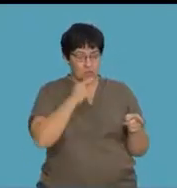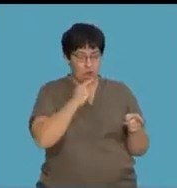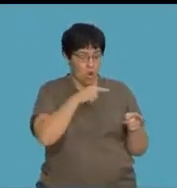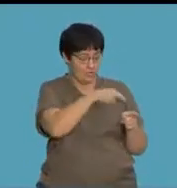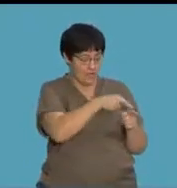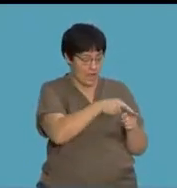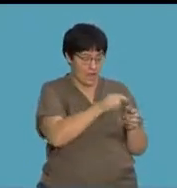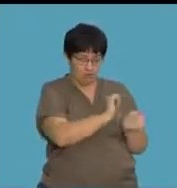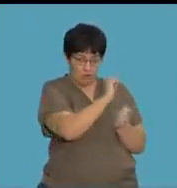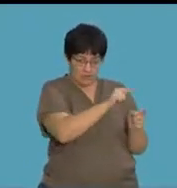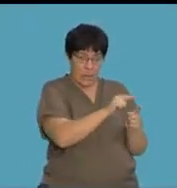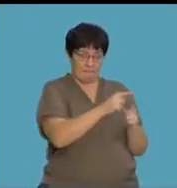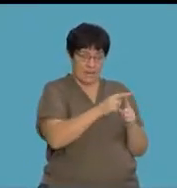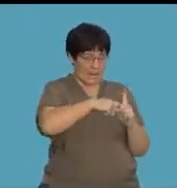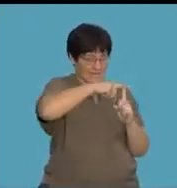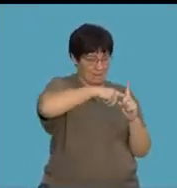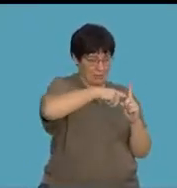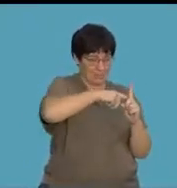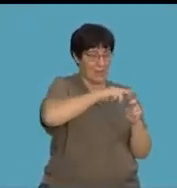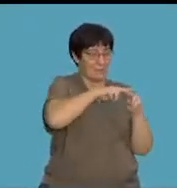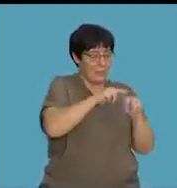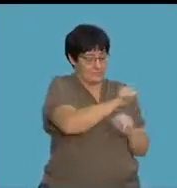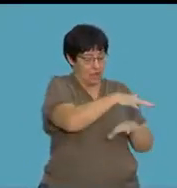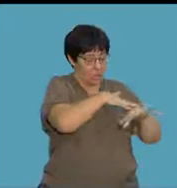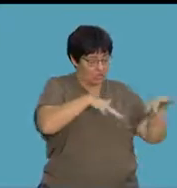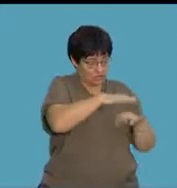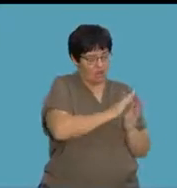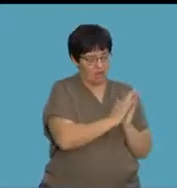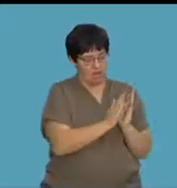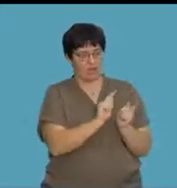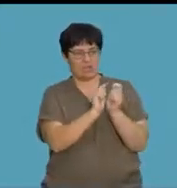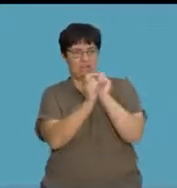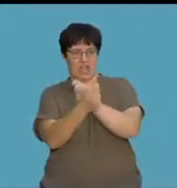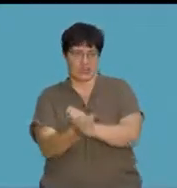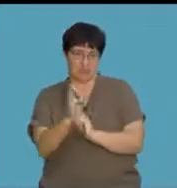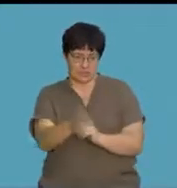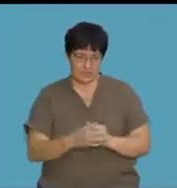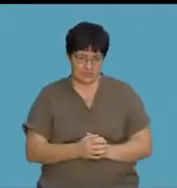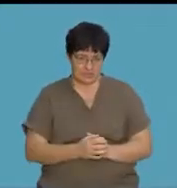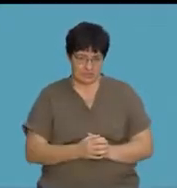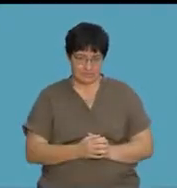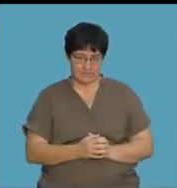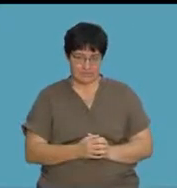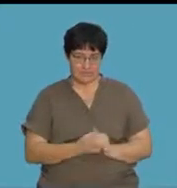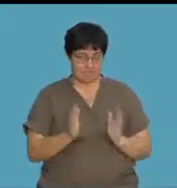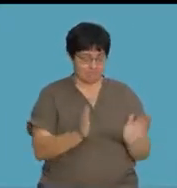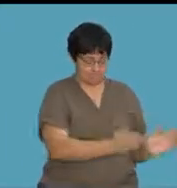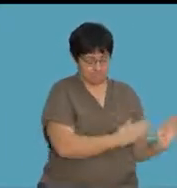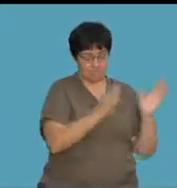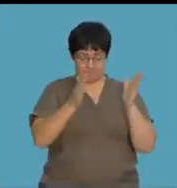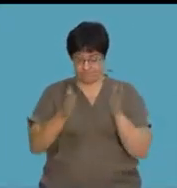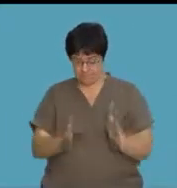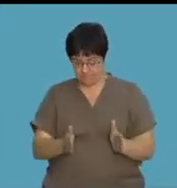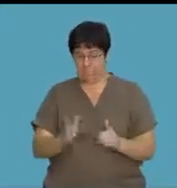will melt at a certain temperature under different conditions. Okay, that's the long and short of it. Okay, now let's look at the properties